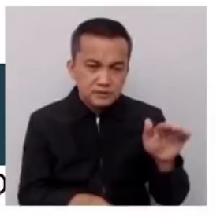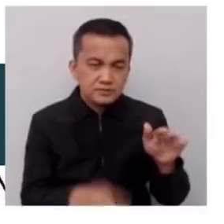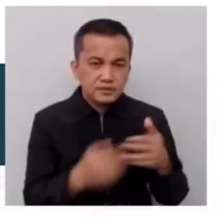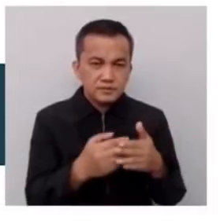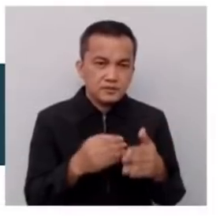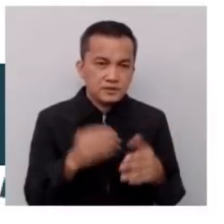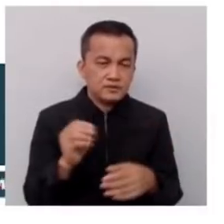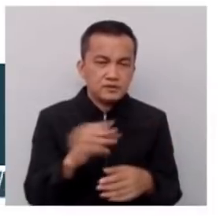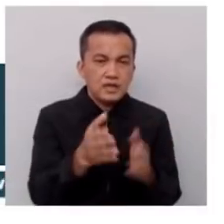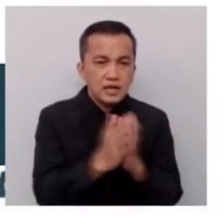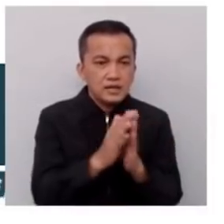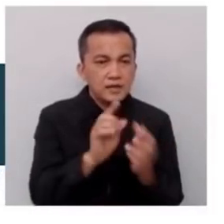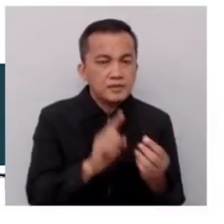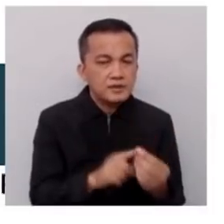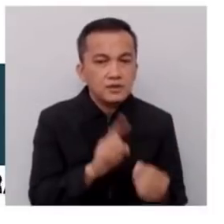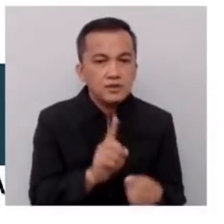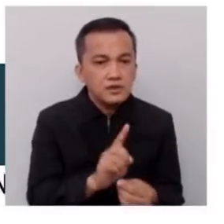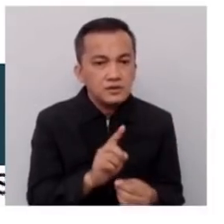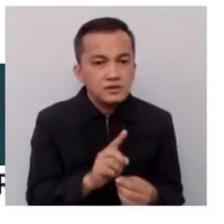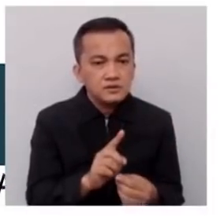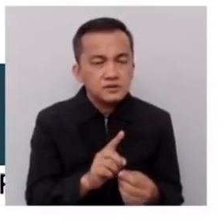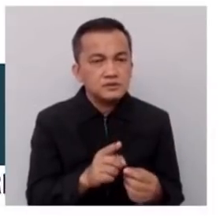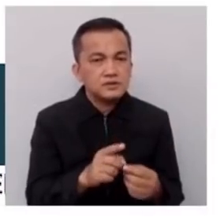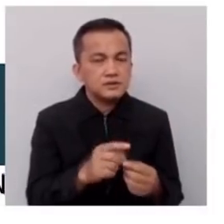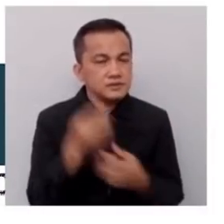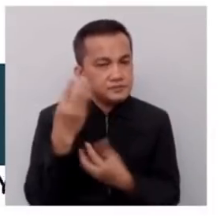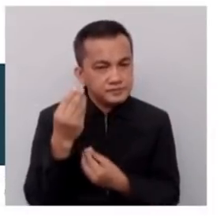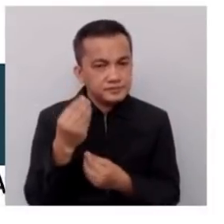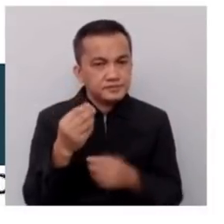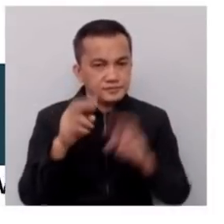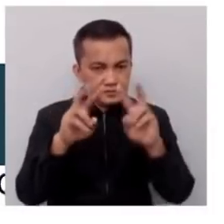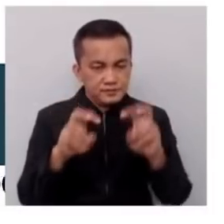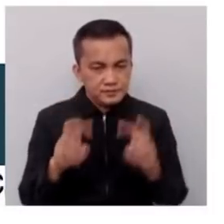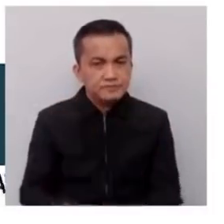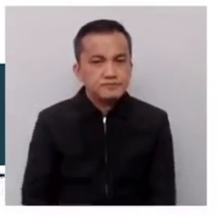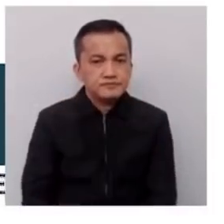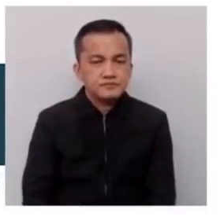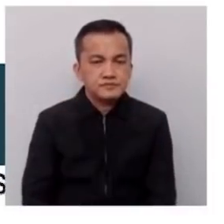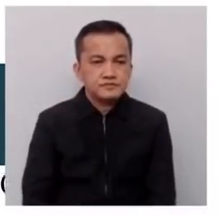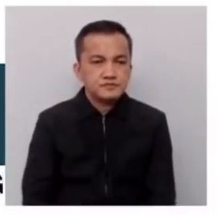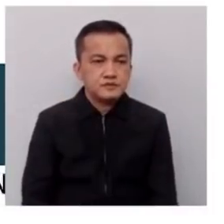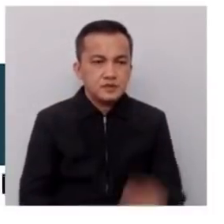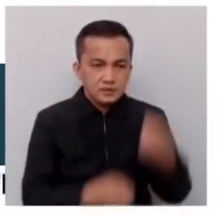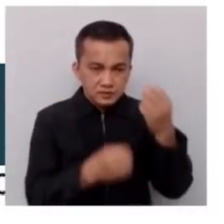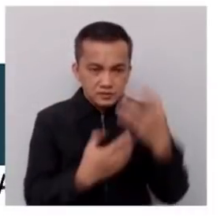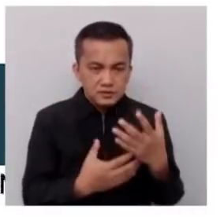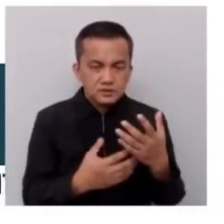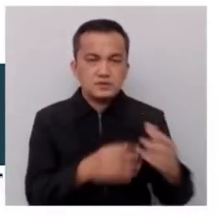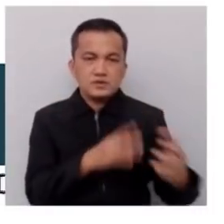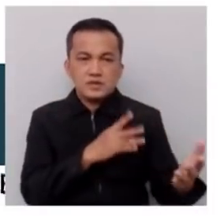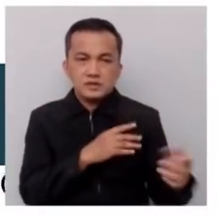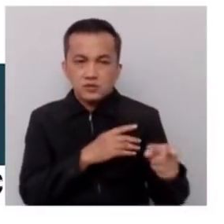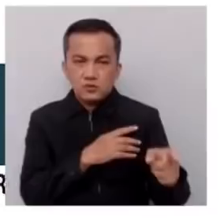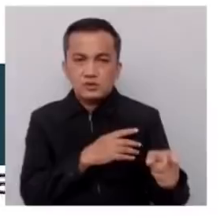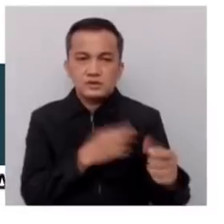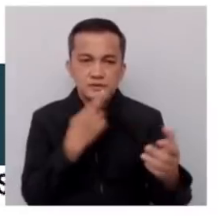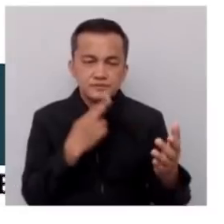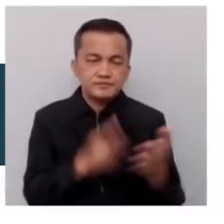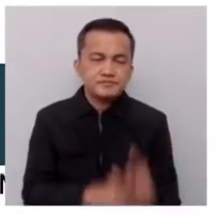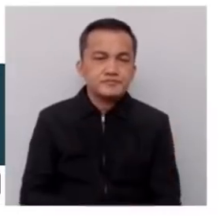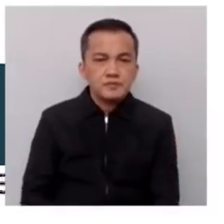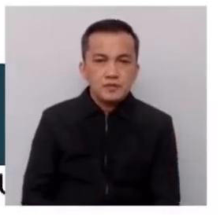ask him about the latest in the investigation, and he did say that they are waiting for the report. But to